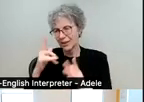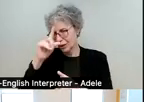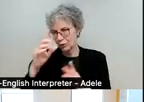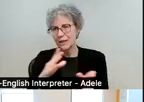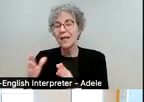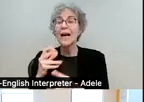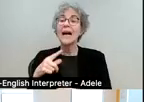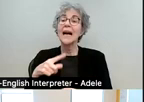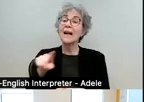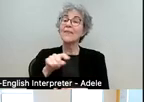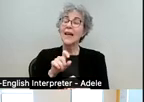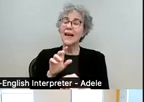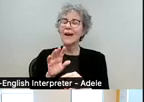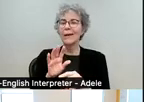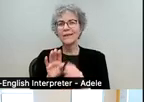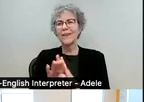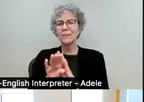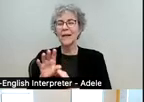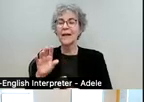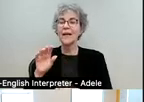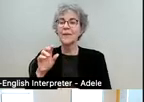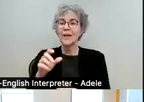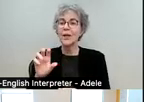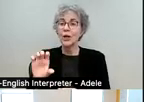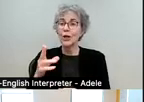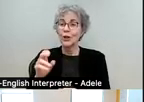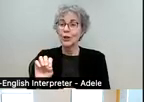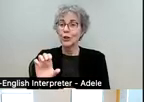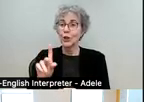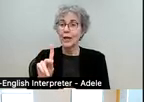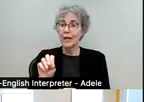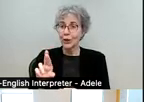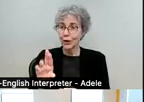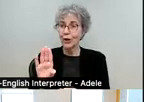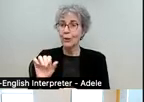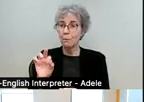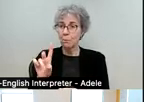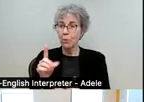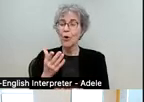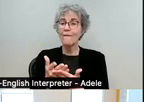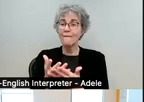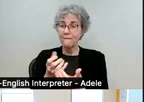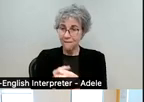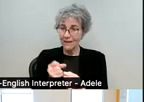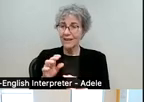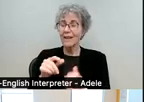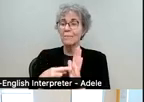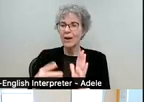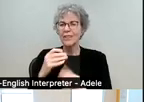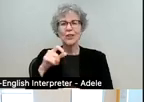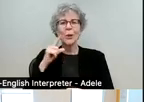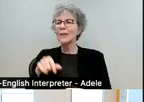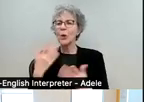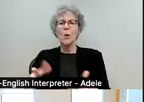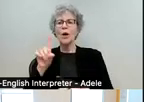calling a checkerboard funding model, where you can get, because we don't want like a floor dedicated to people we support or different organizations.